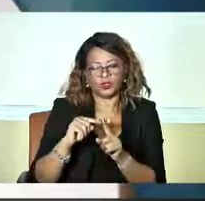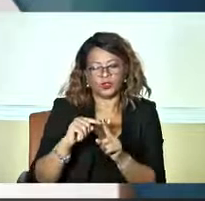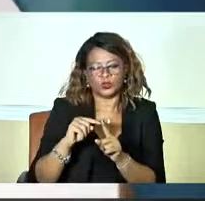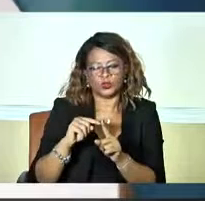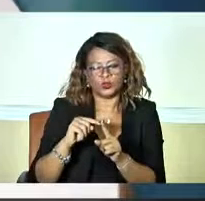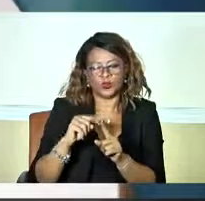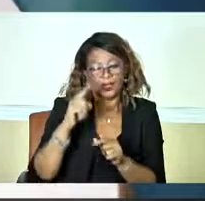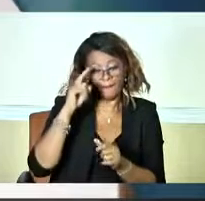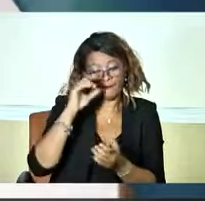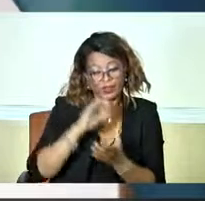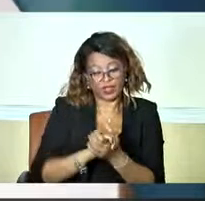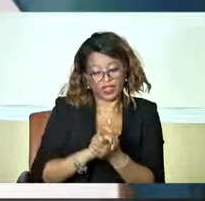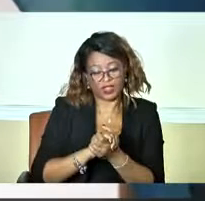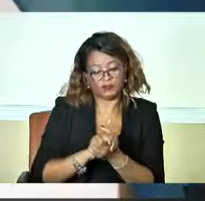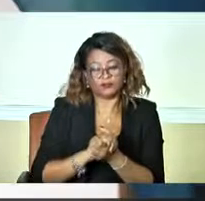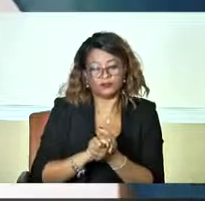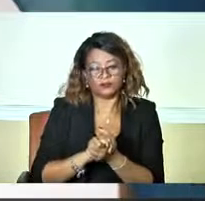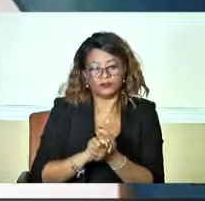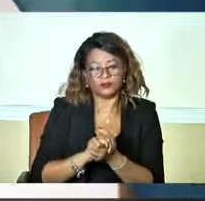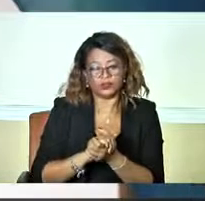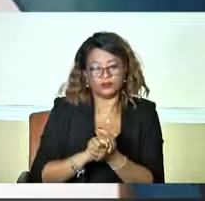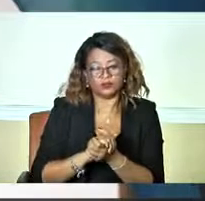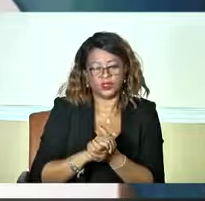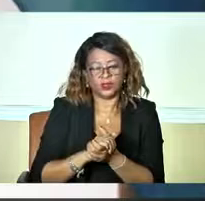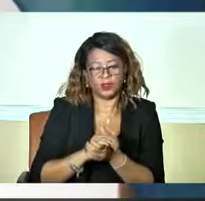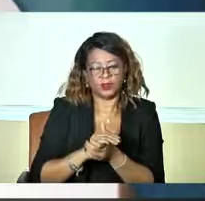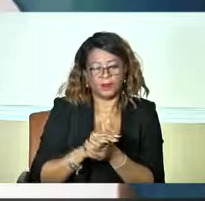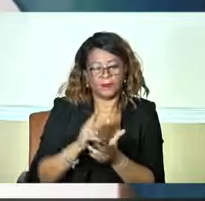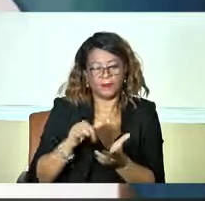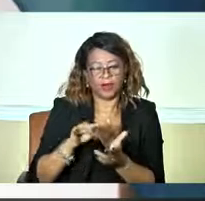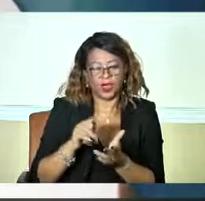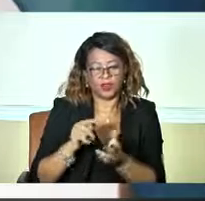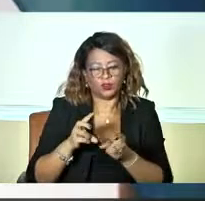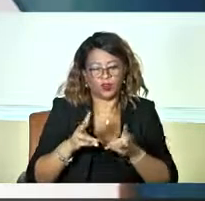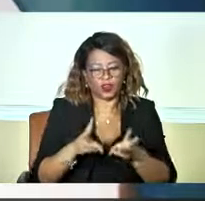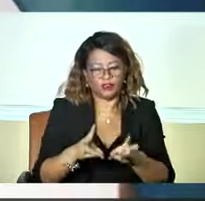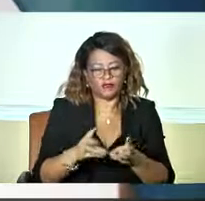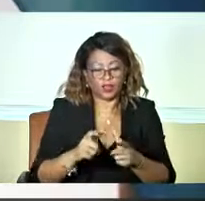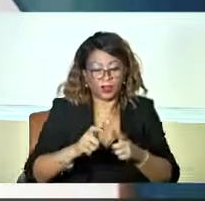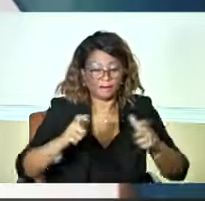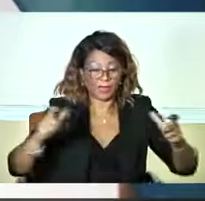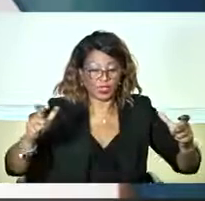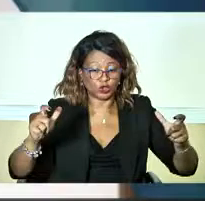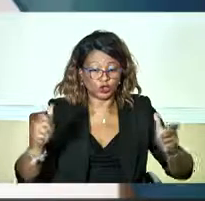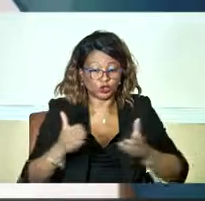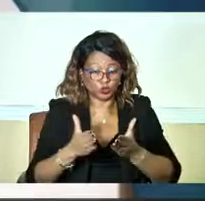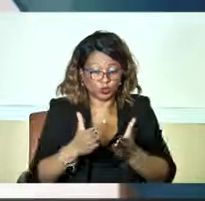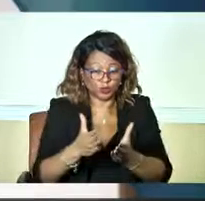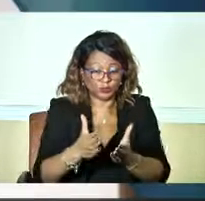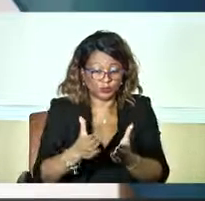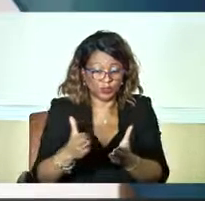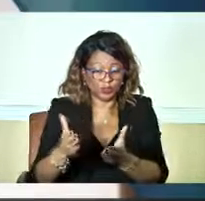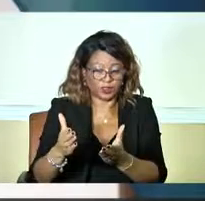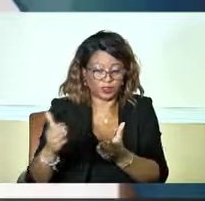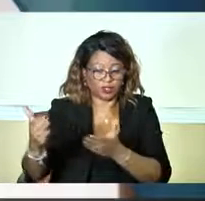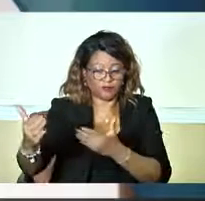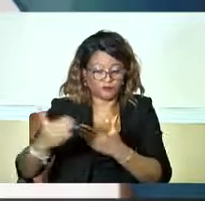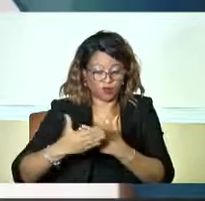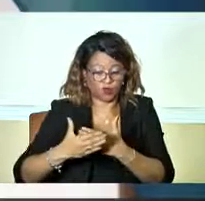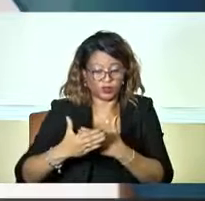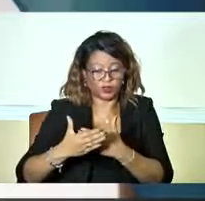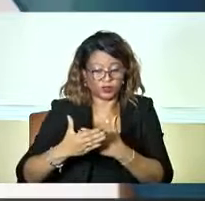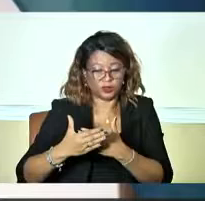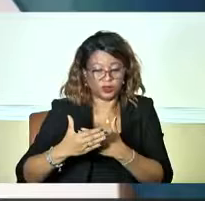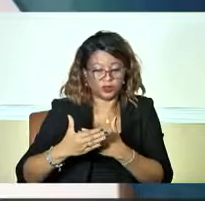I believe have put forward a pathway for the major cruise ships to come forward and come to